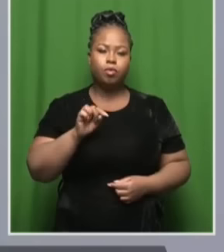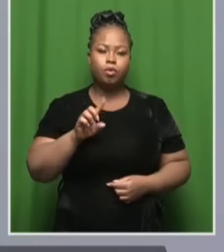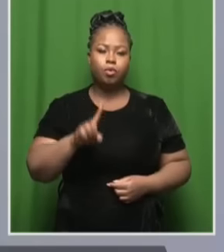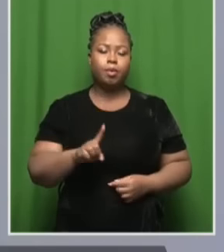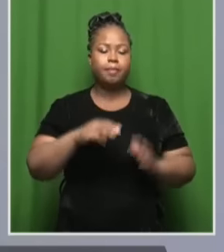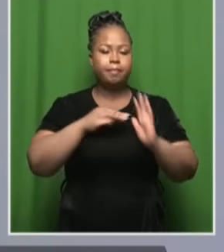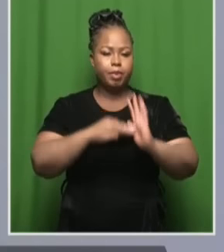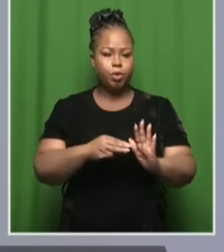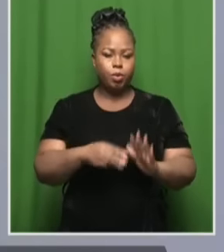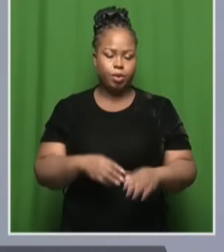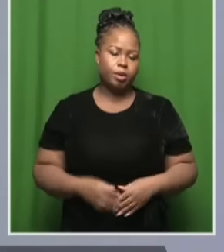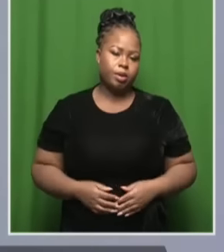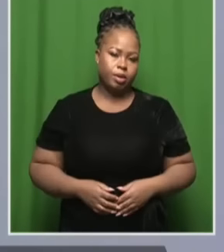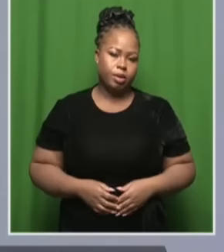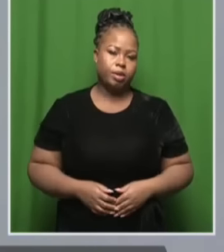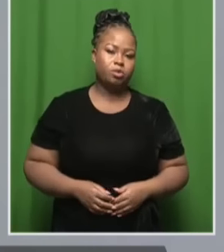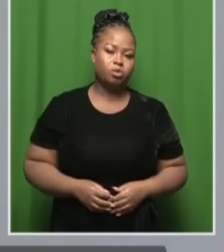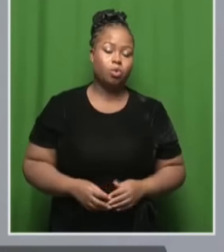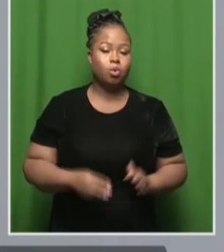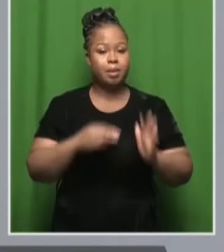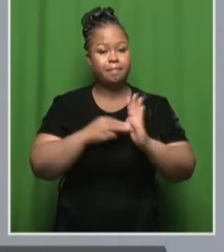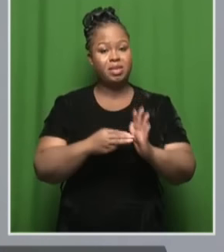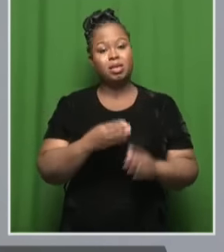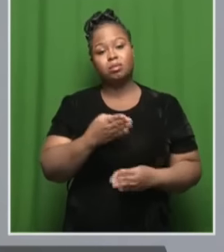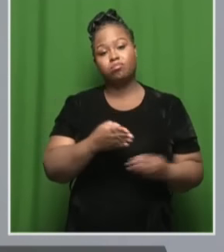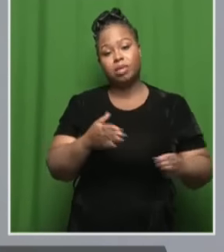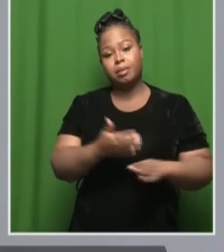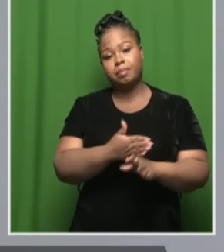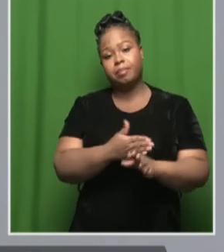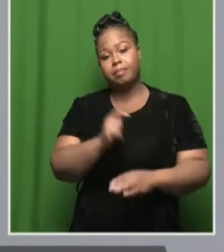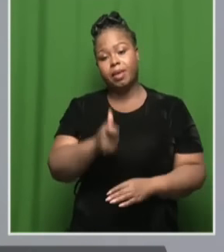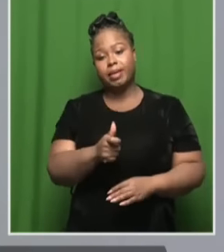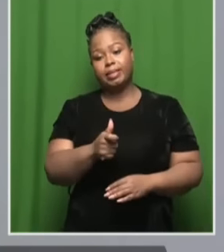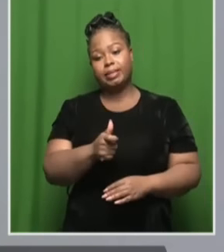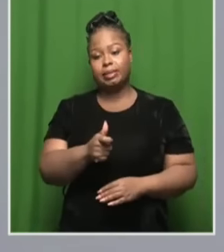prepaid meters, and around